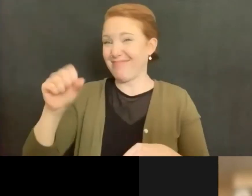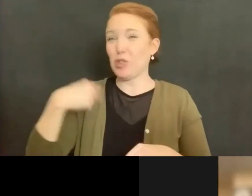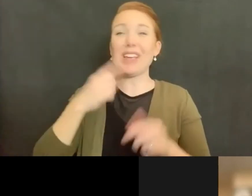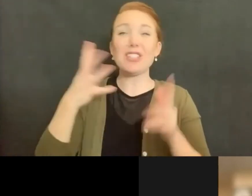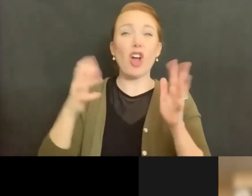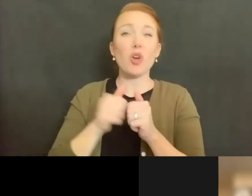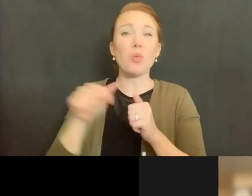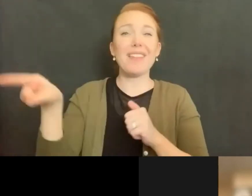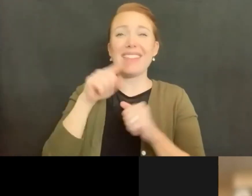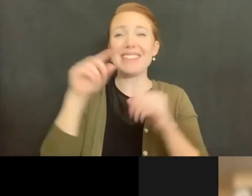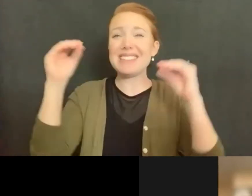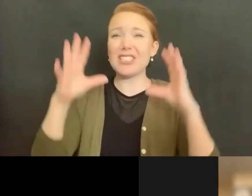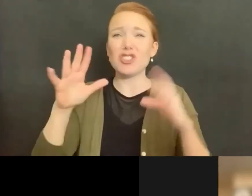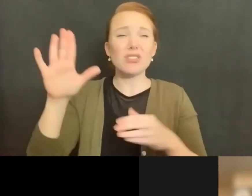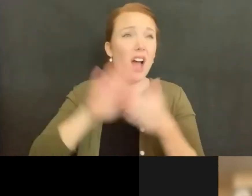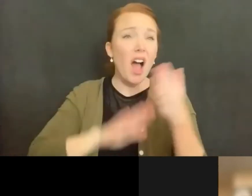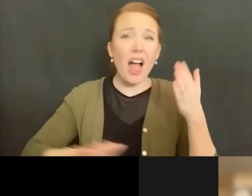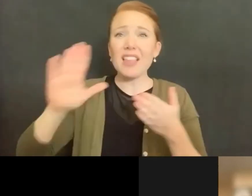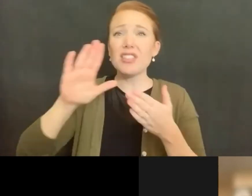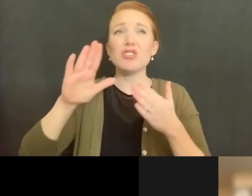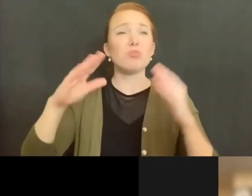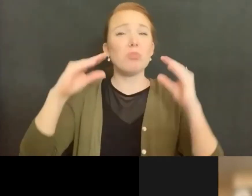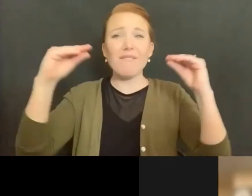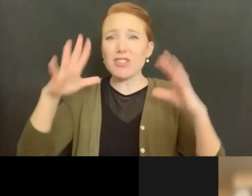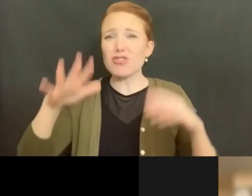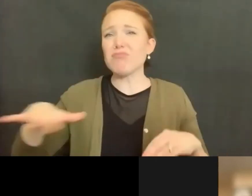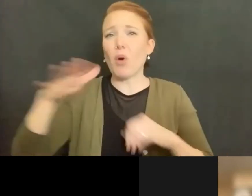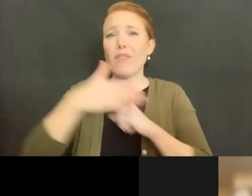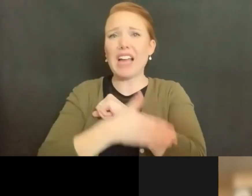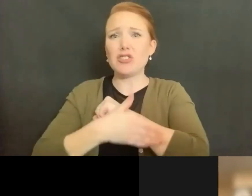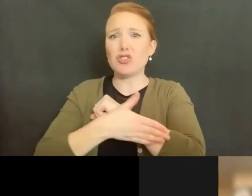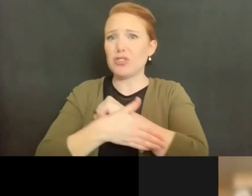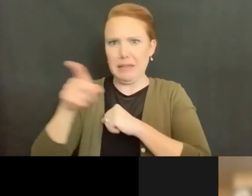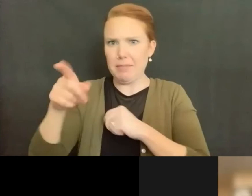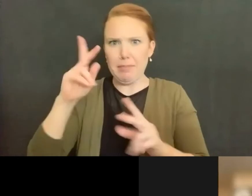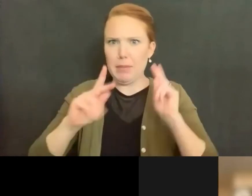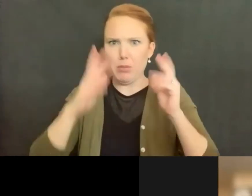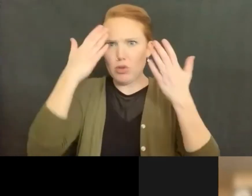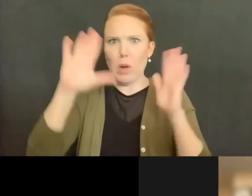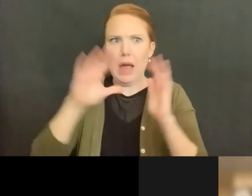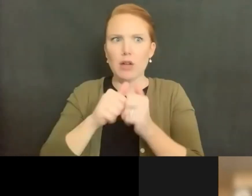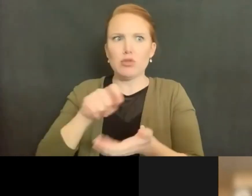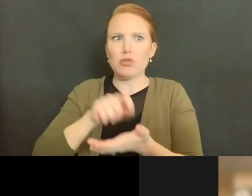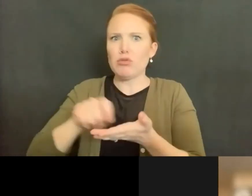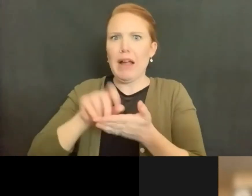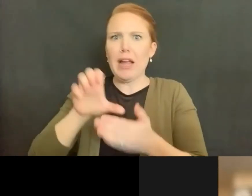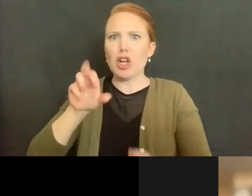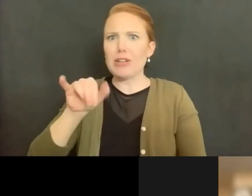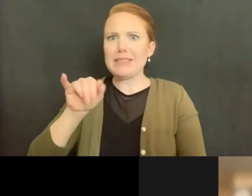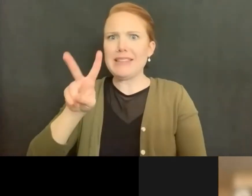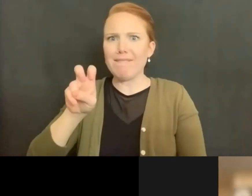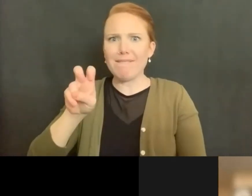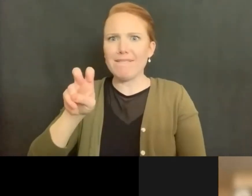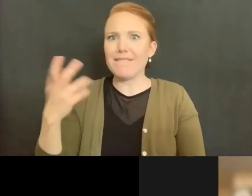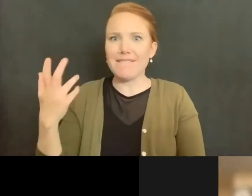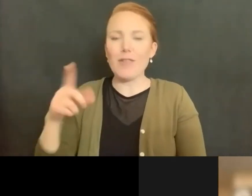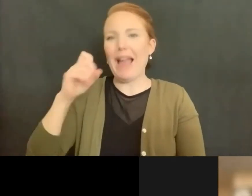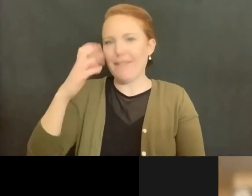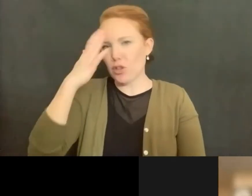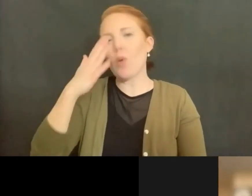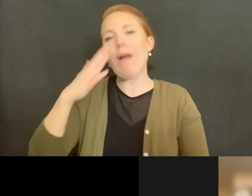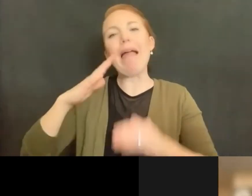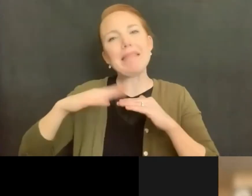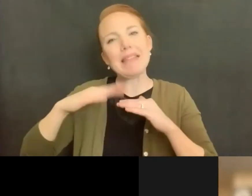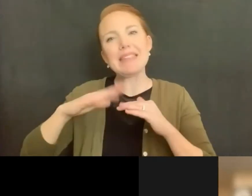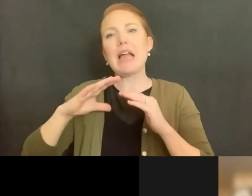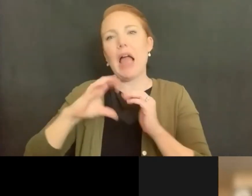country, even college, and this skill is being lost. Cursive writing is not taught. So at a minimum, we need to know how to sign